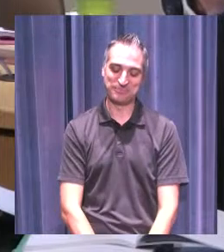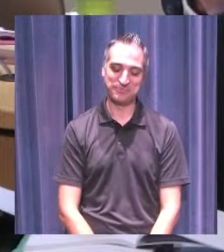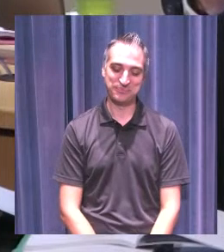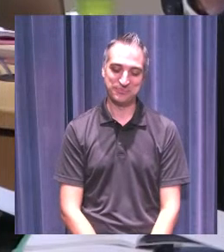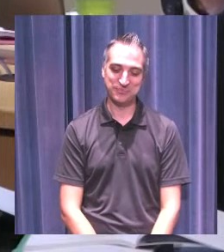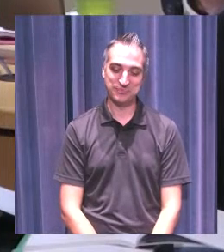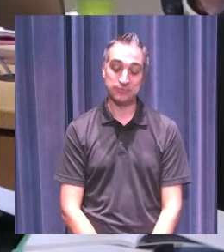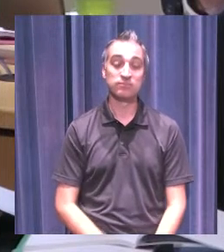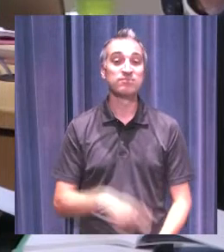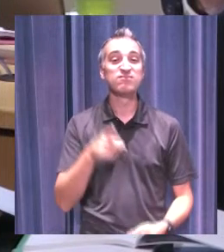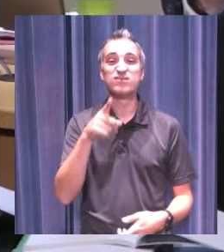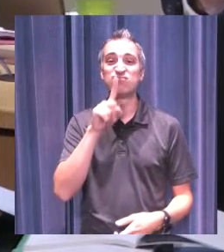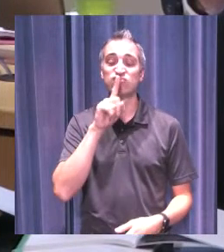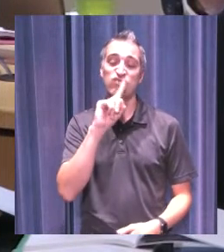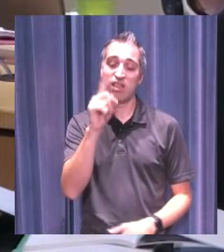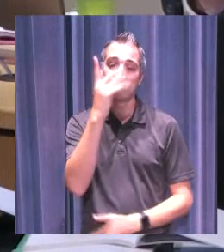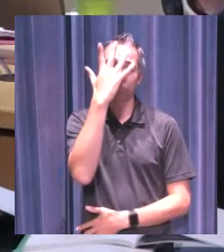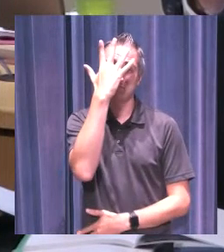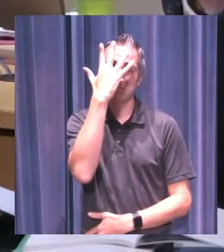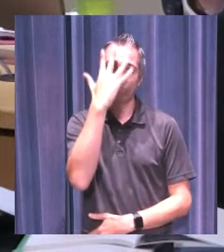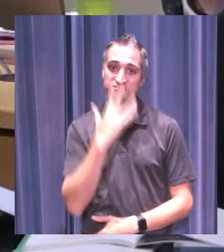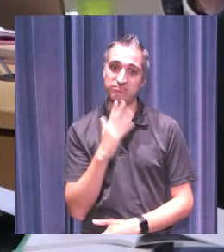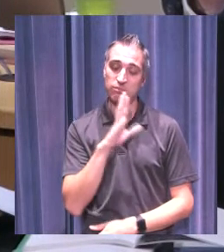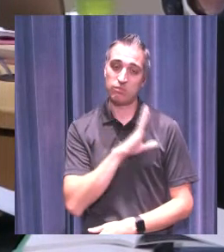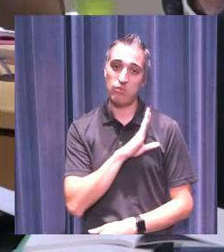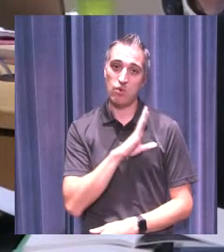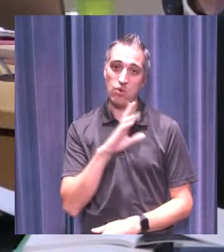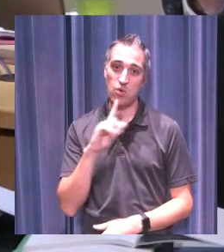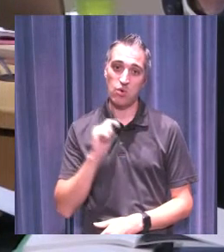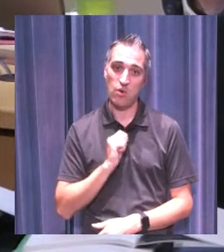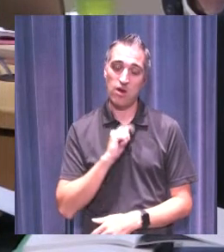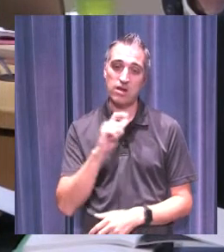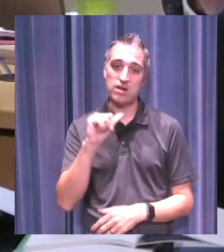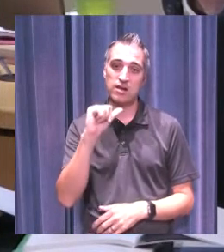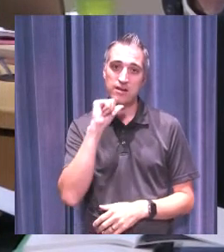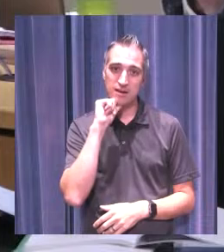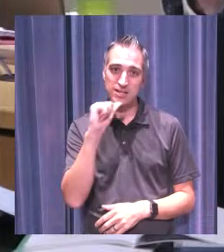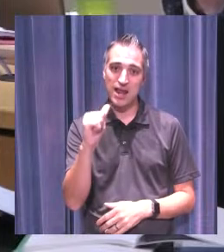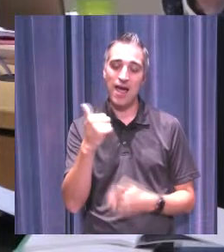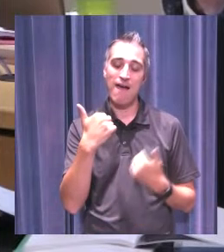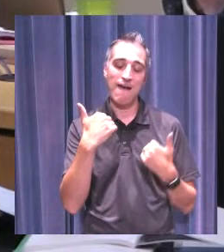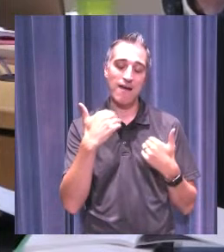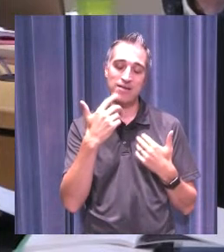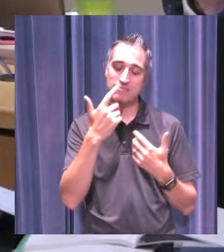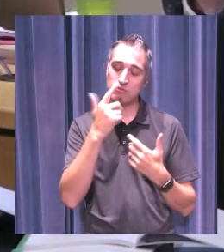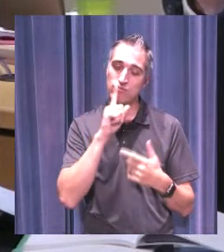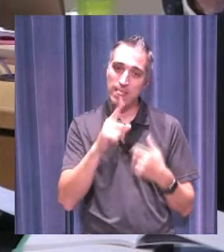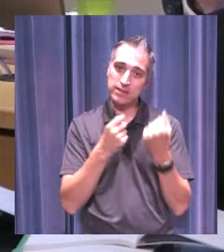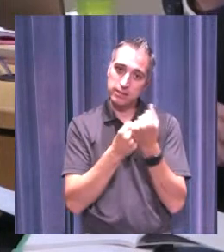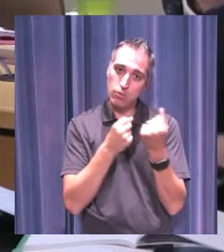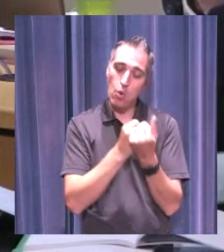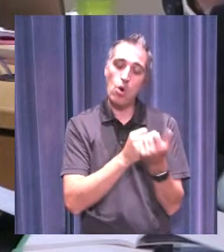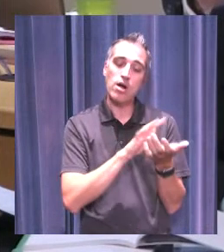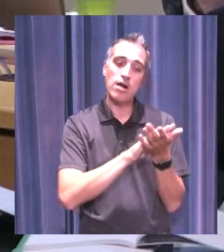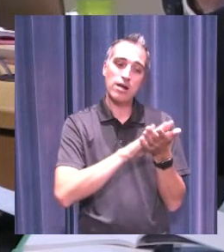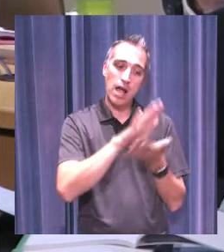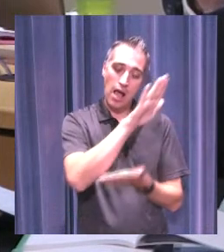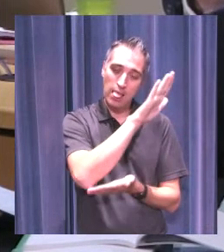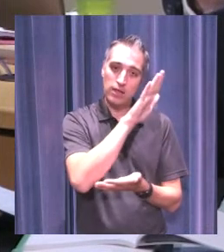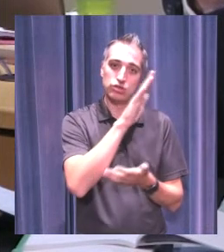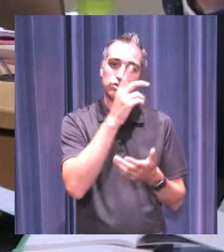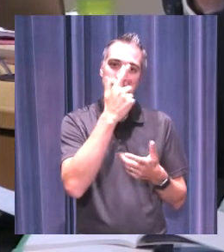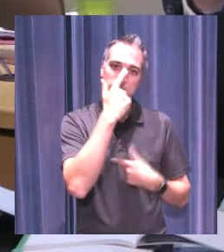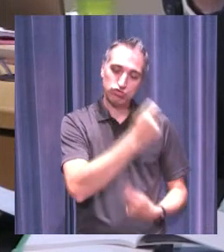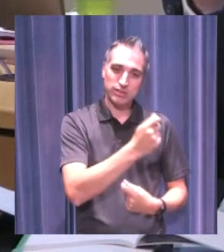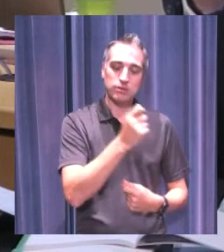It is an absolute travesty that the Board of Trustees did not have the college's overall interest in mind when they bypassed VP Wilson